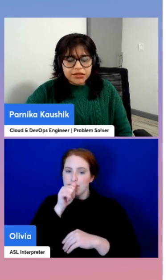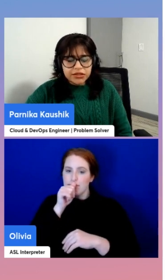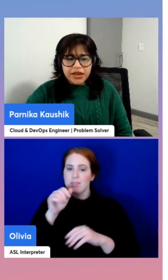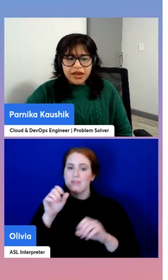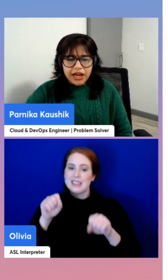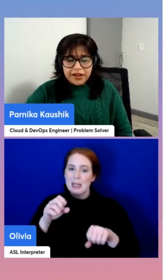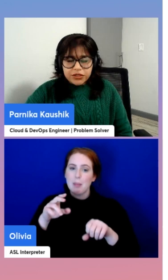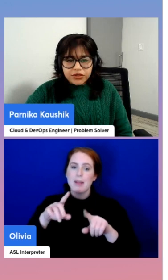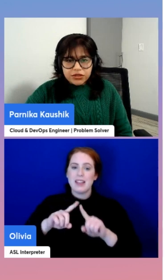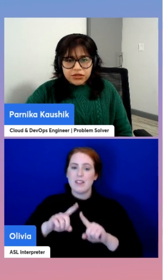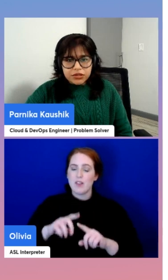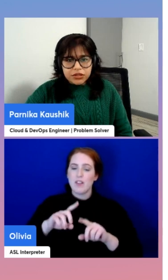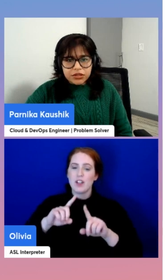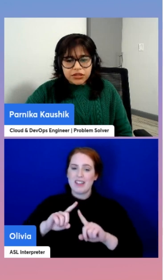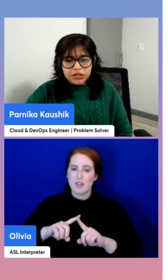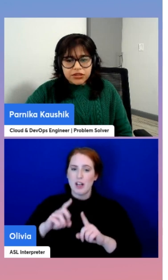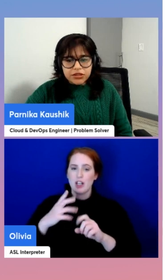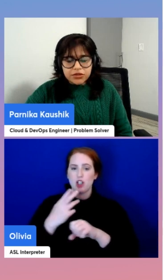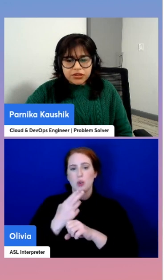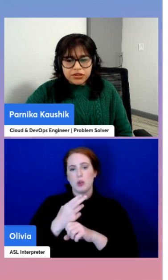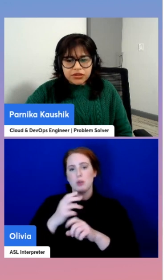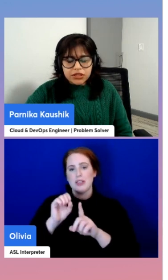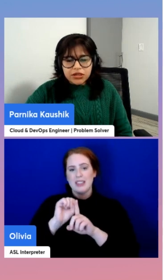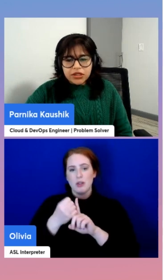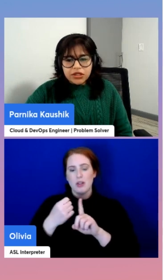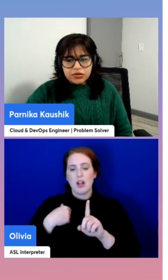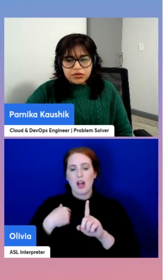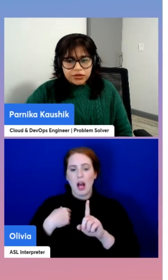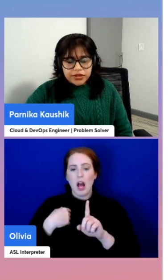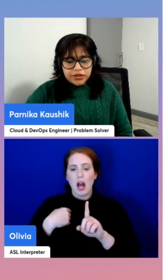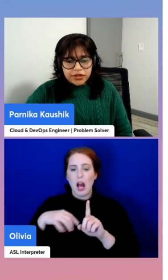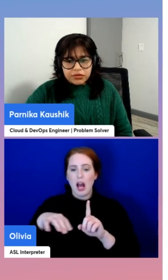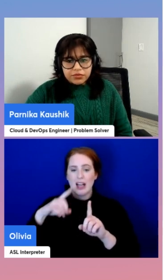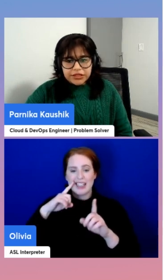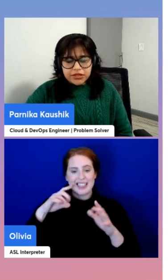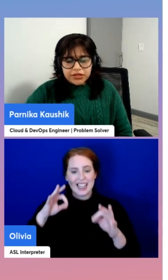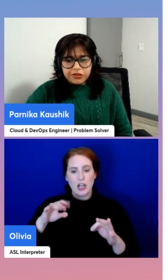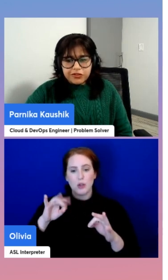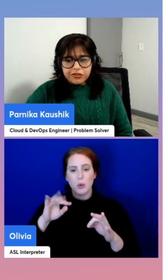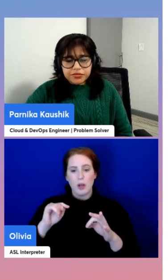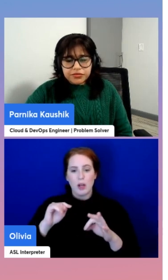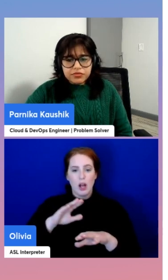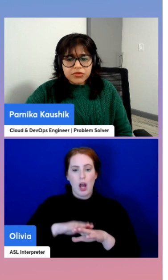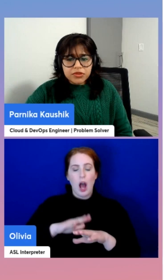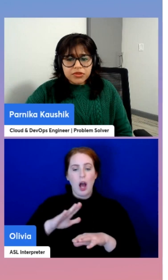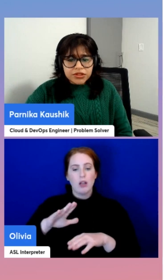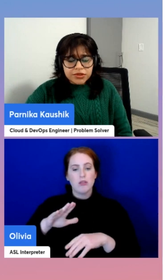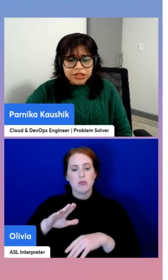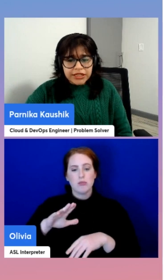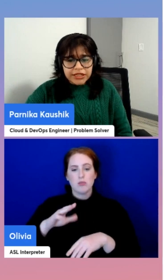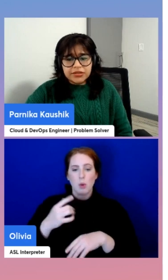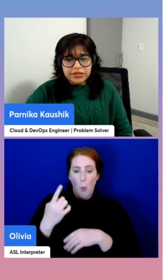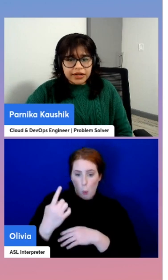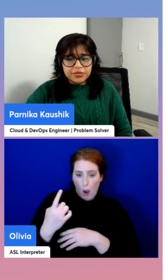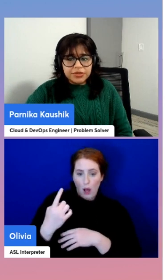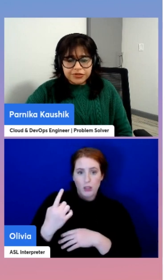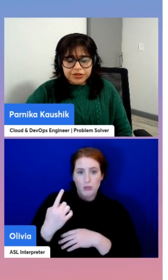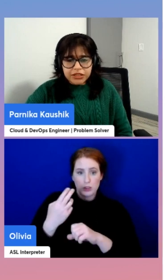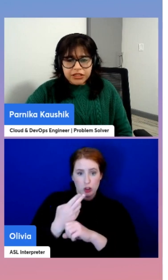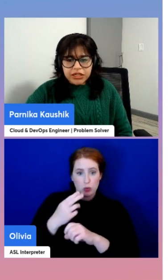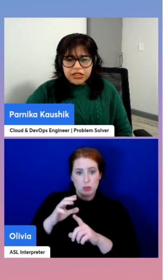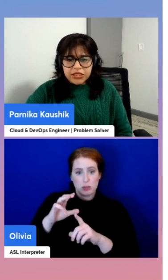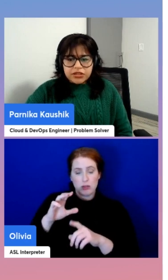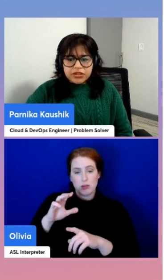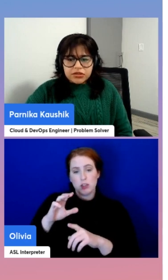different use cases. I've chosen to do it on a single EC2 instance. You could, basis of your use case, that'll